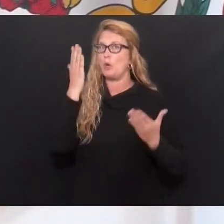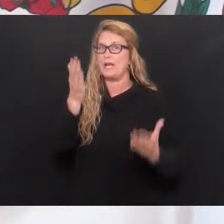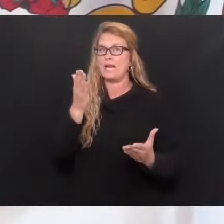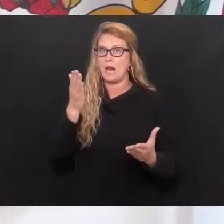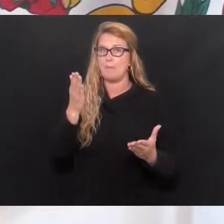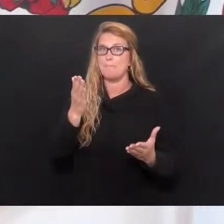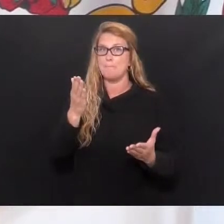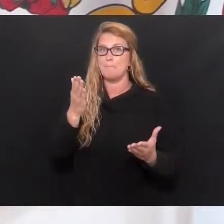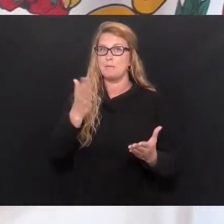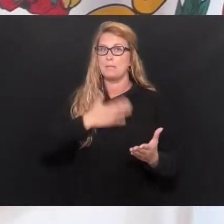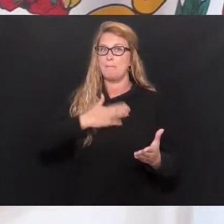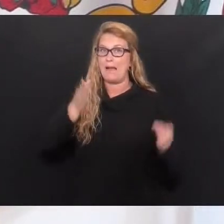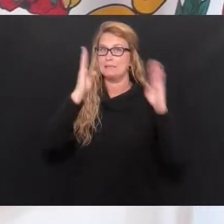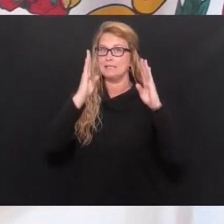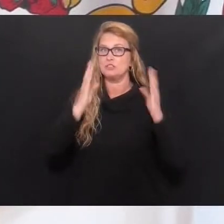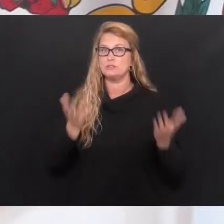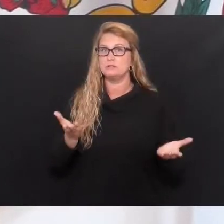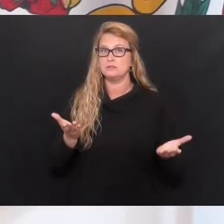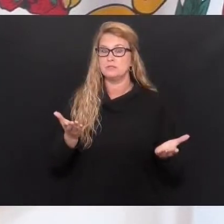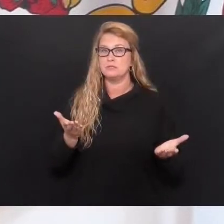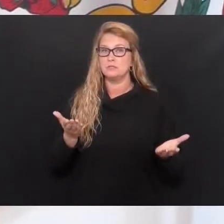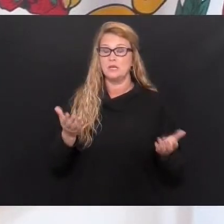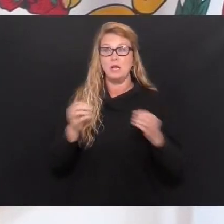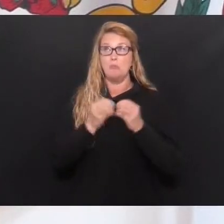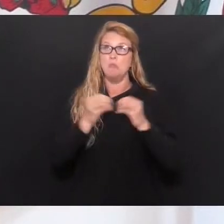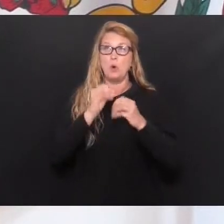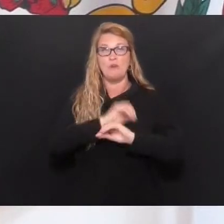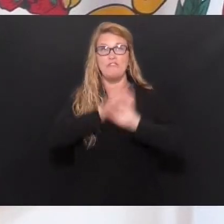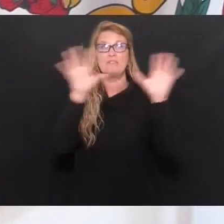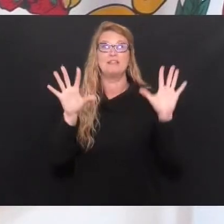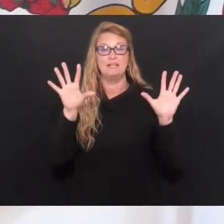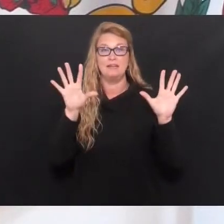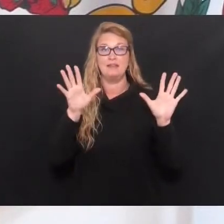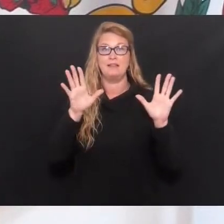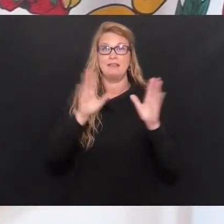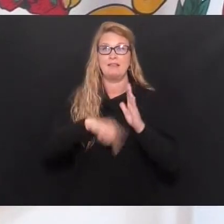me even more vividly than what I had really thought.